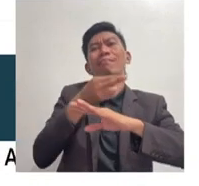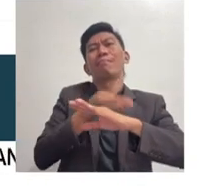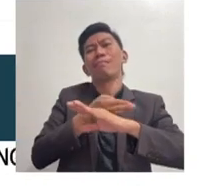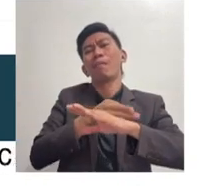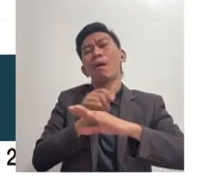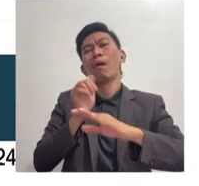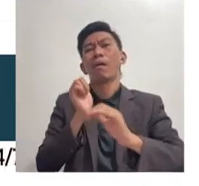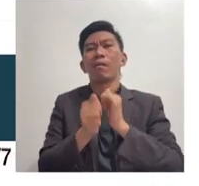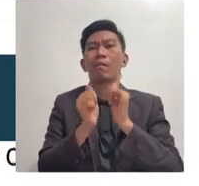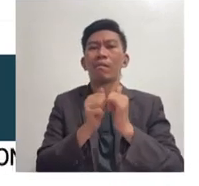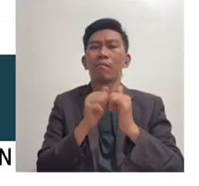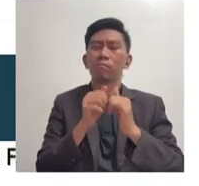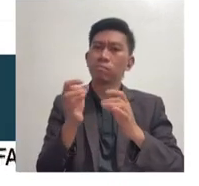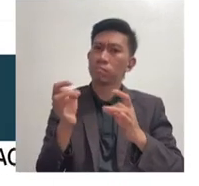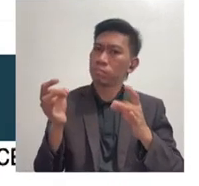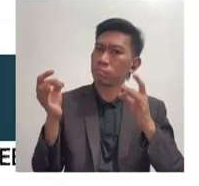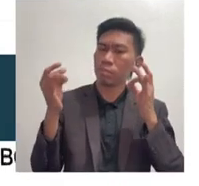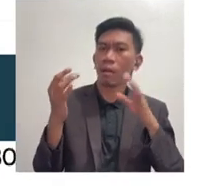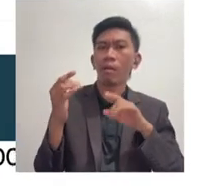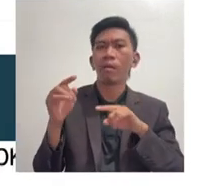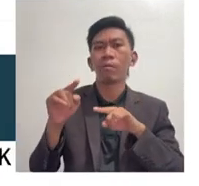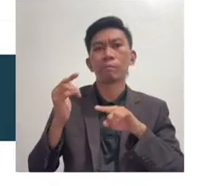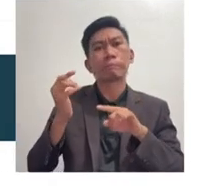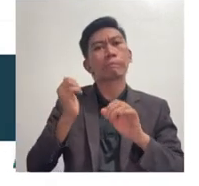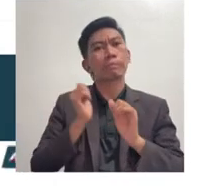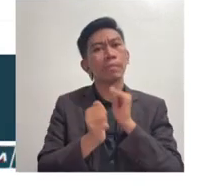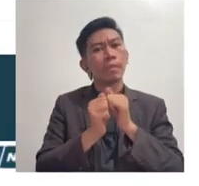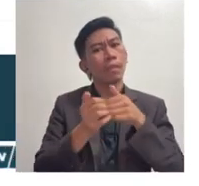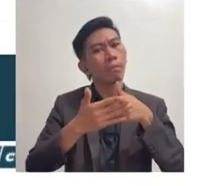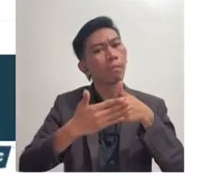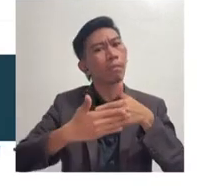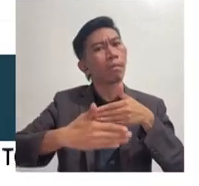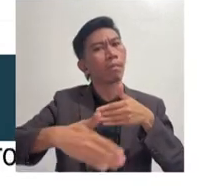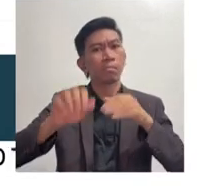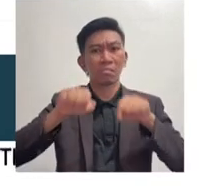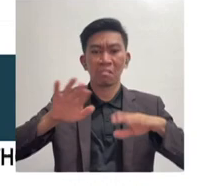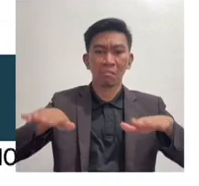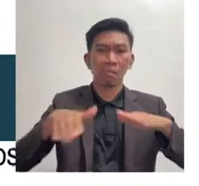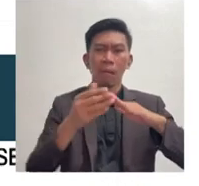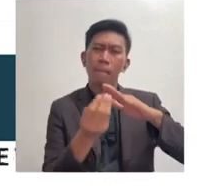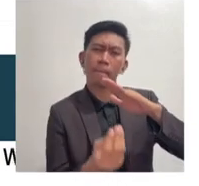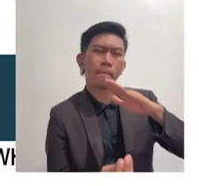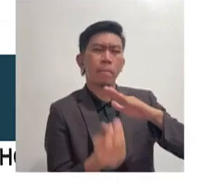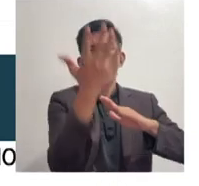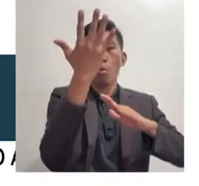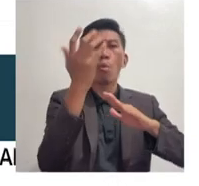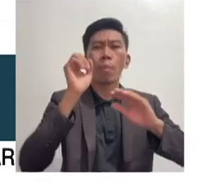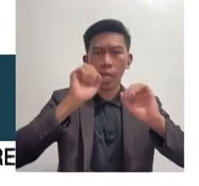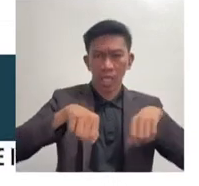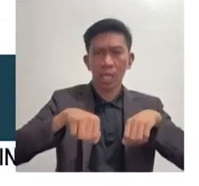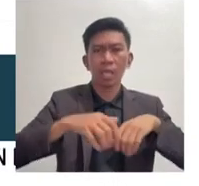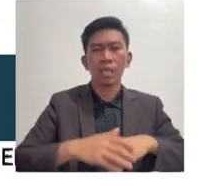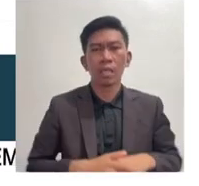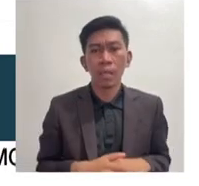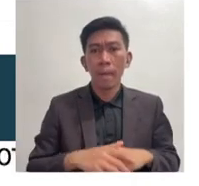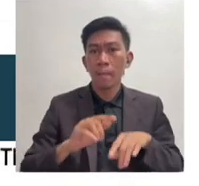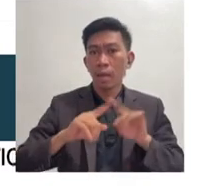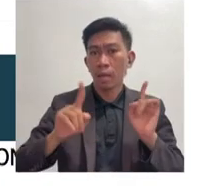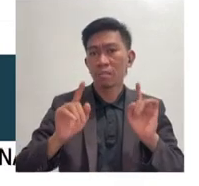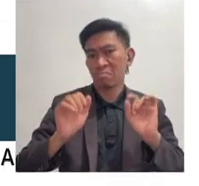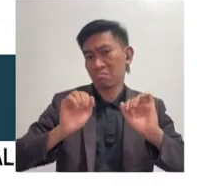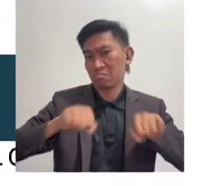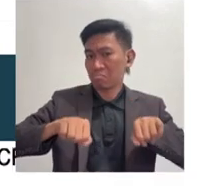this as the start of another magmatic eruption, okay. But there is also the possibility that this